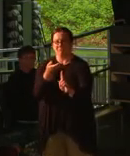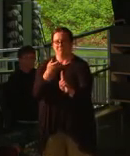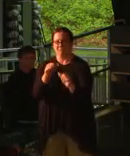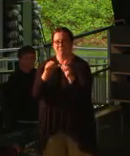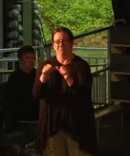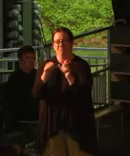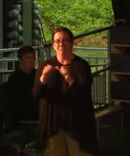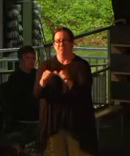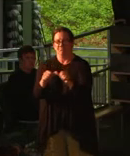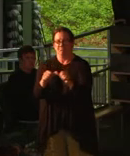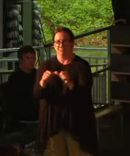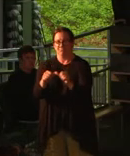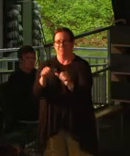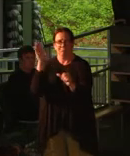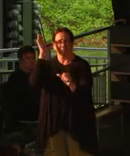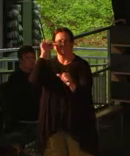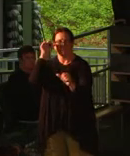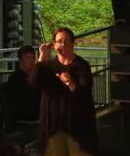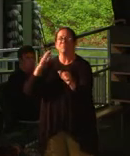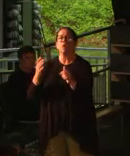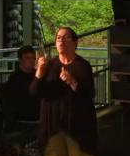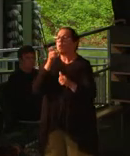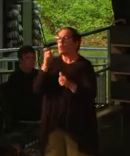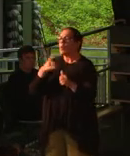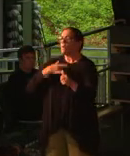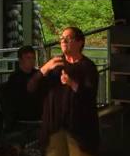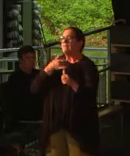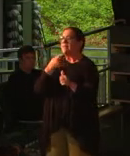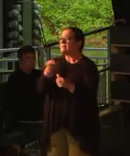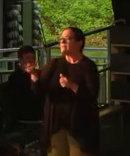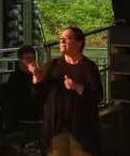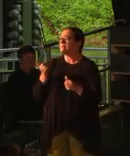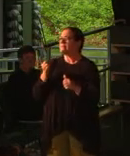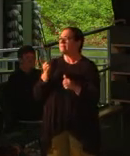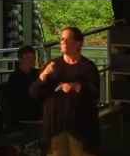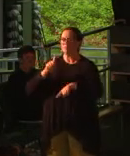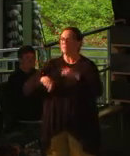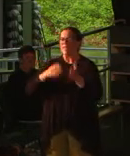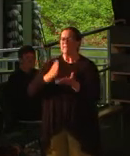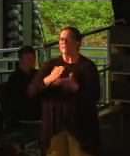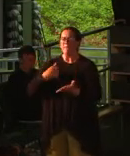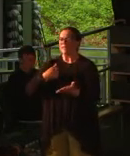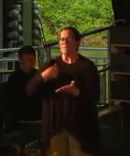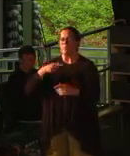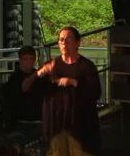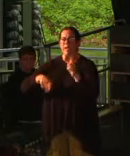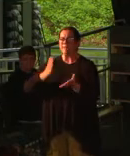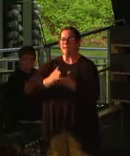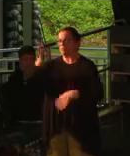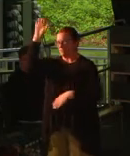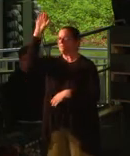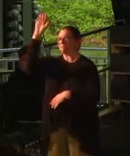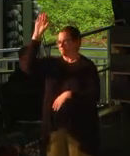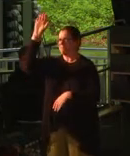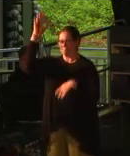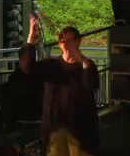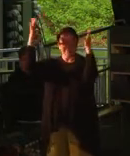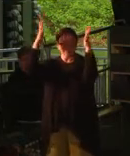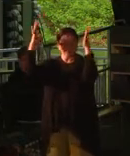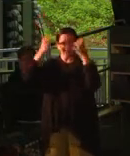unstoppable. Who here feels like they are unstoppable? Raise your hands.